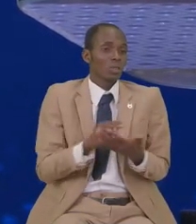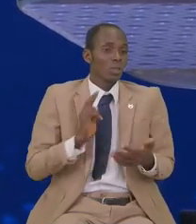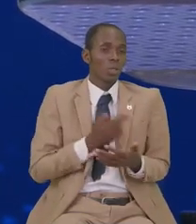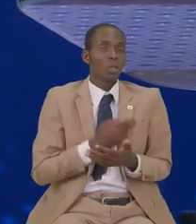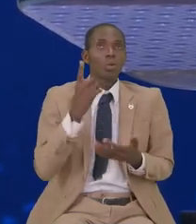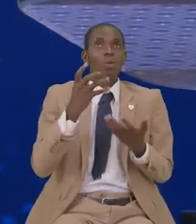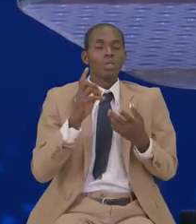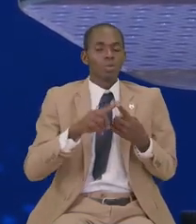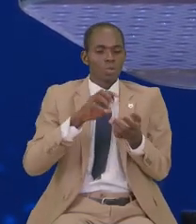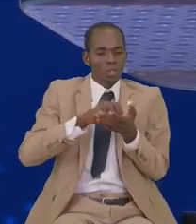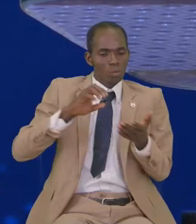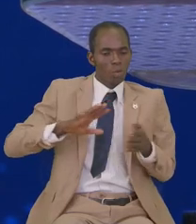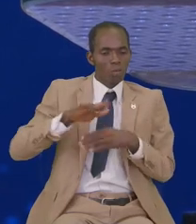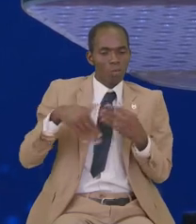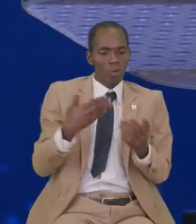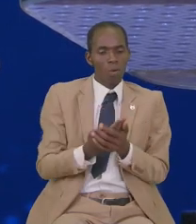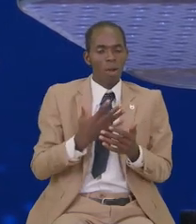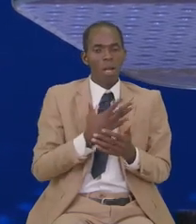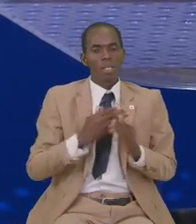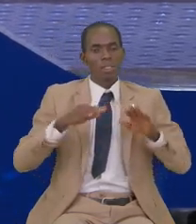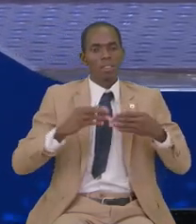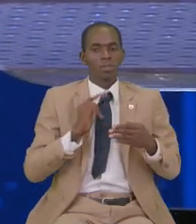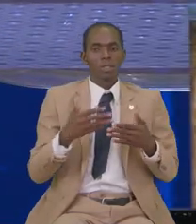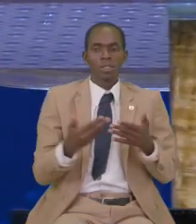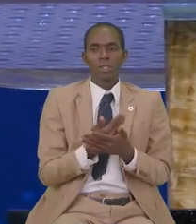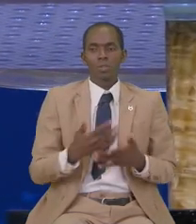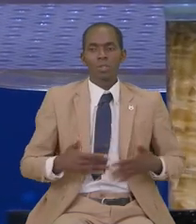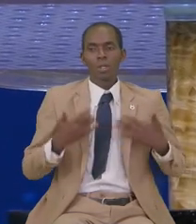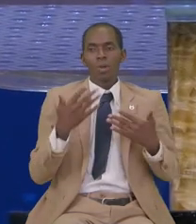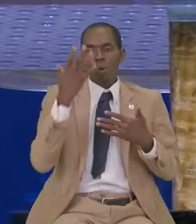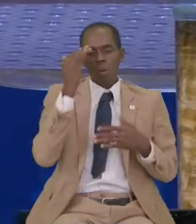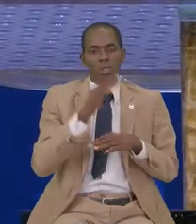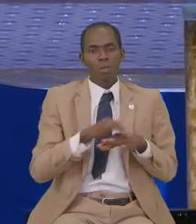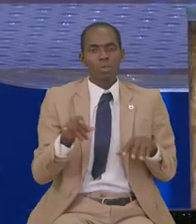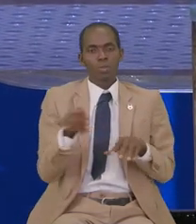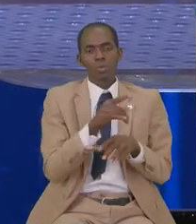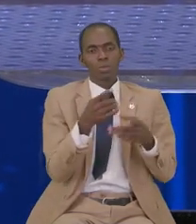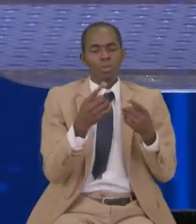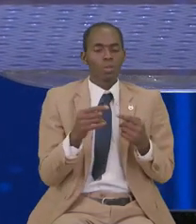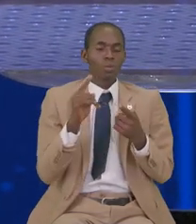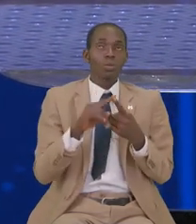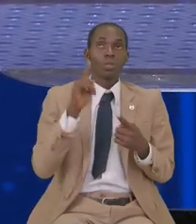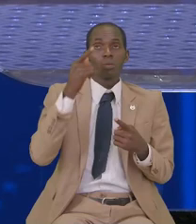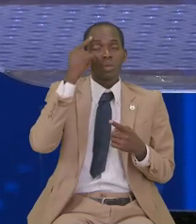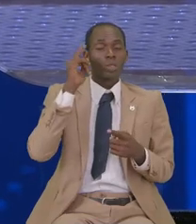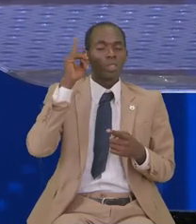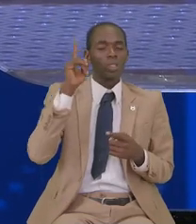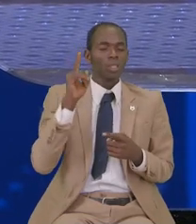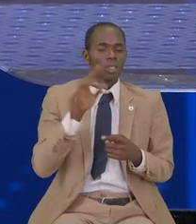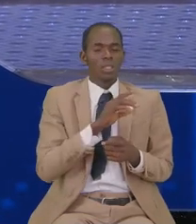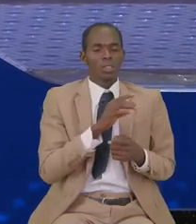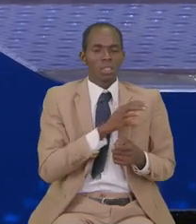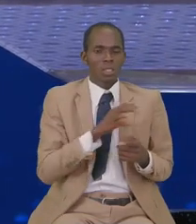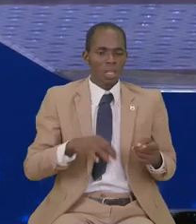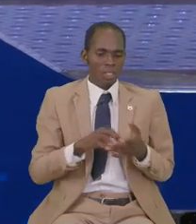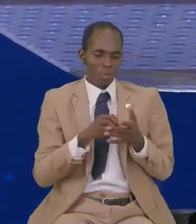new life. Why don't you come to him? Because he removes, he has remission of sins that are past through